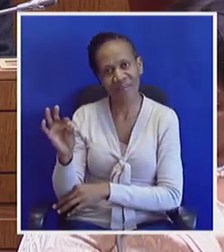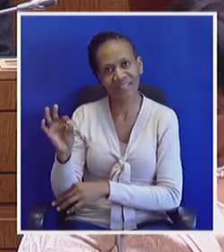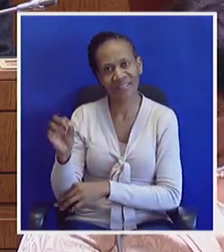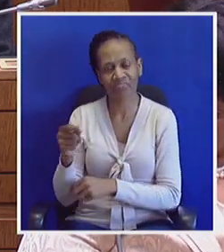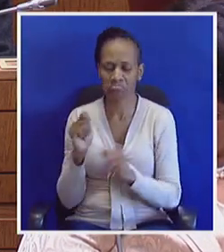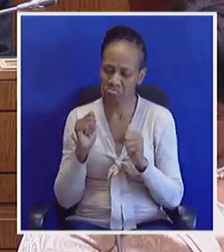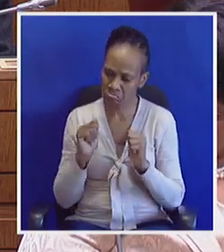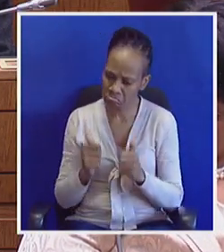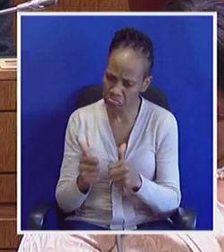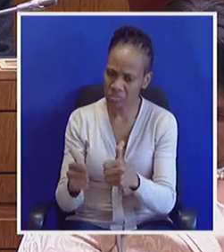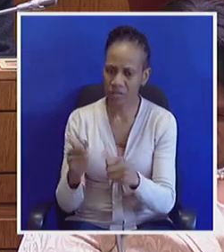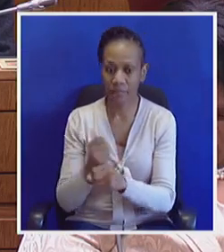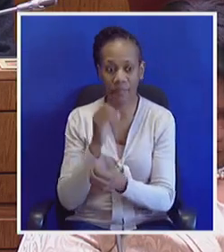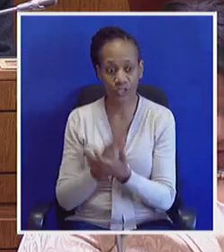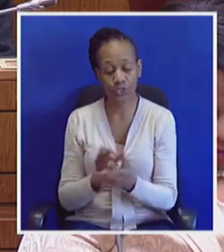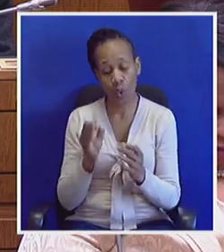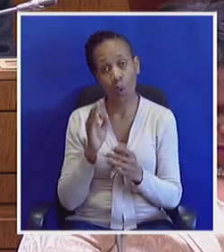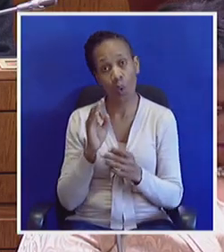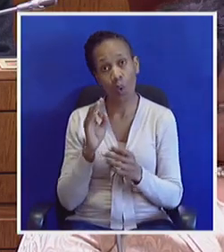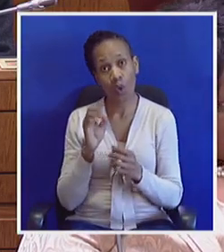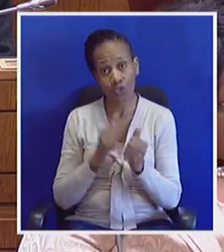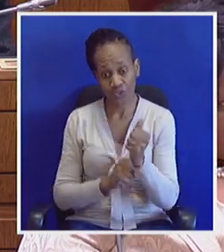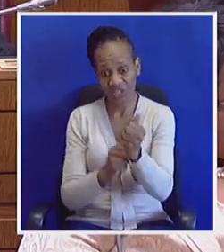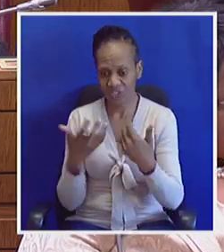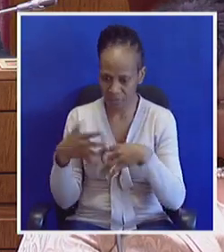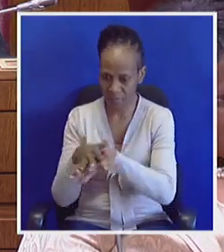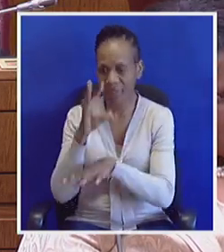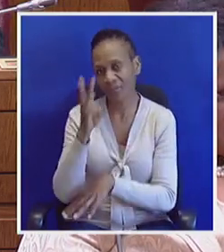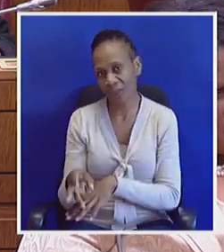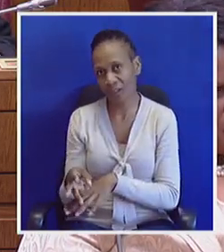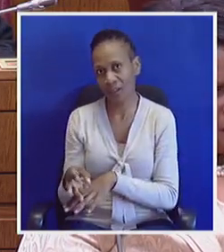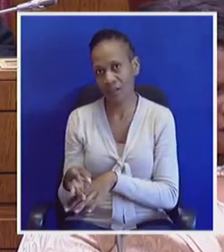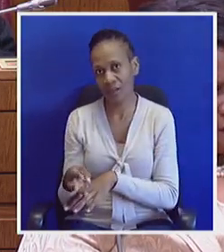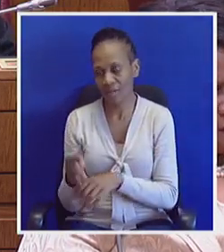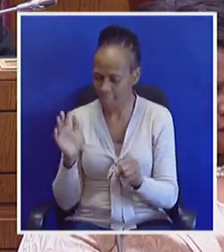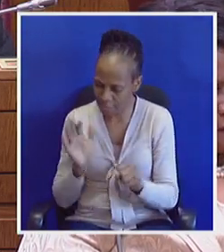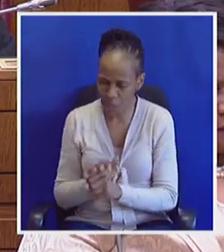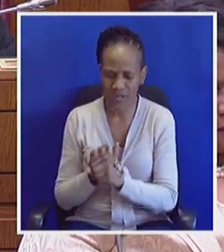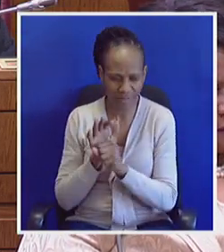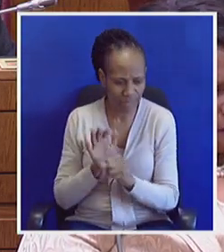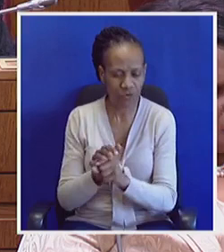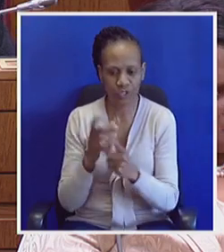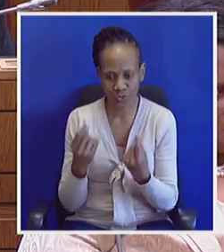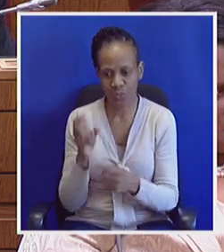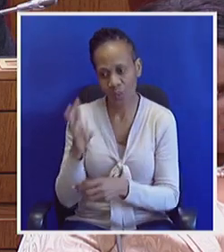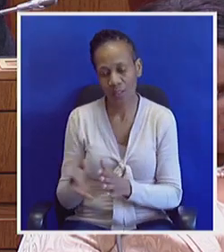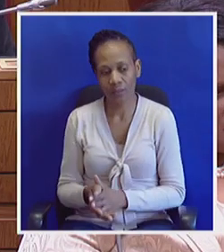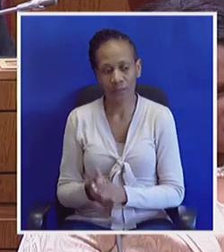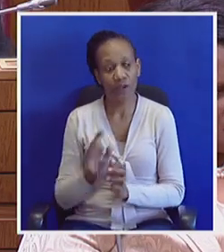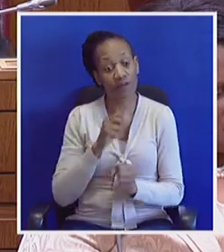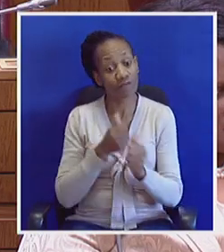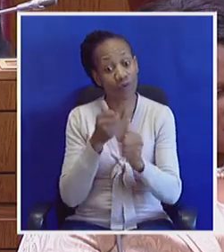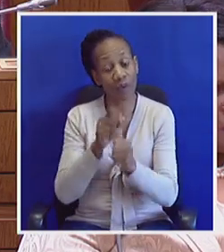indeed making sure that the strategy gets implemented to its fullest. My follow-up question is, how